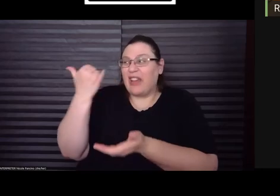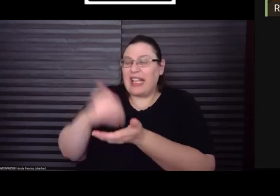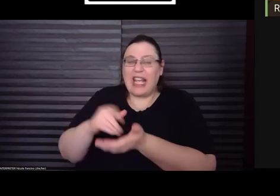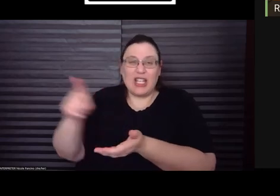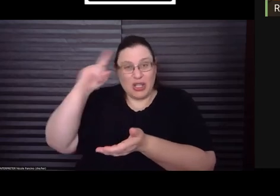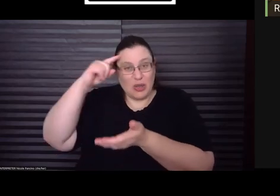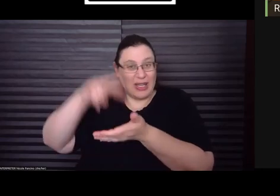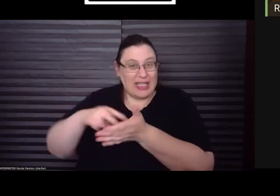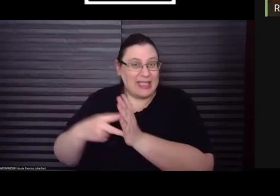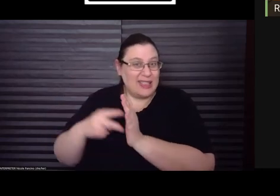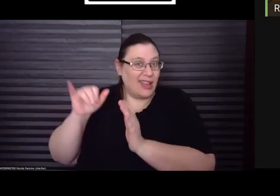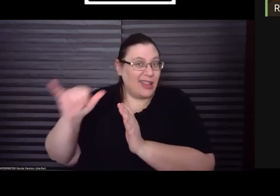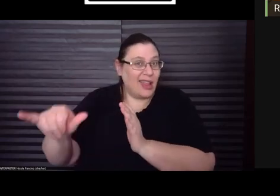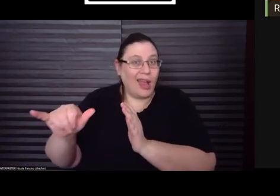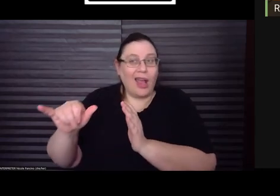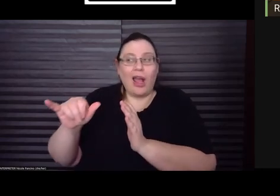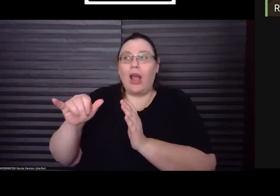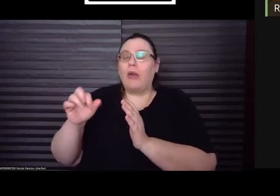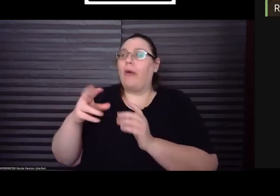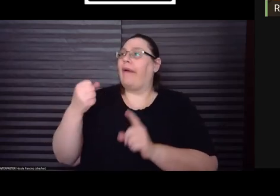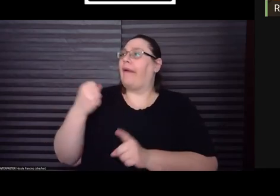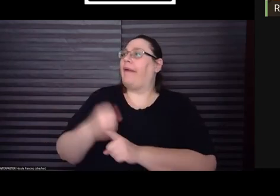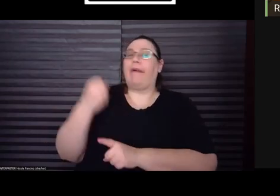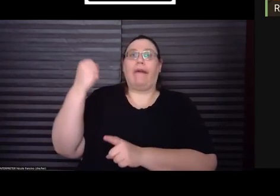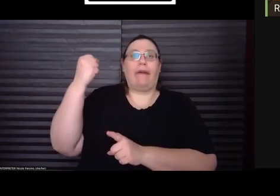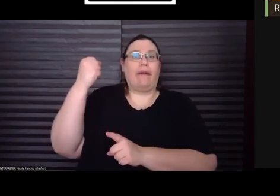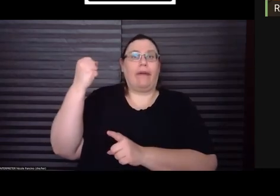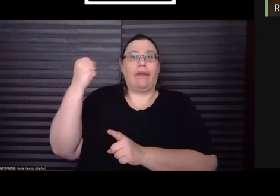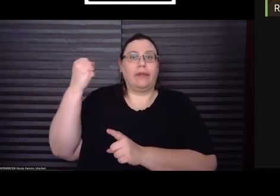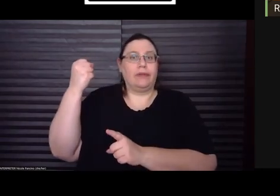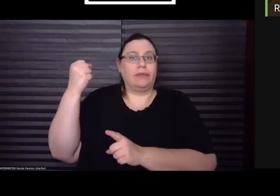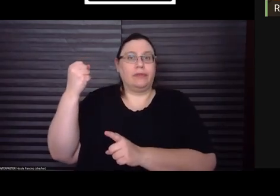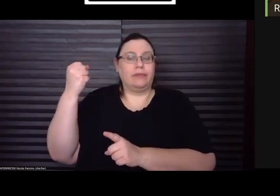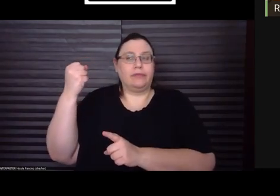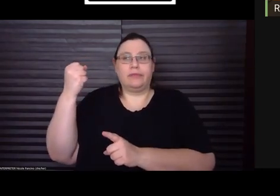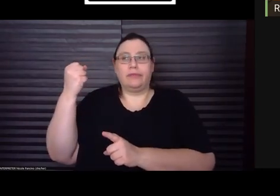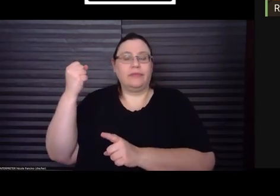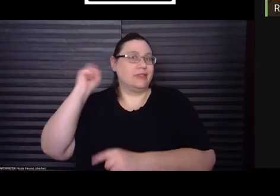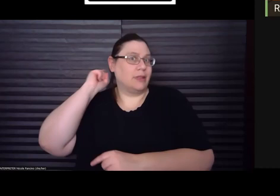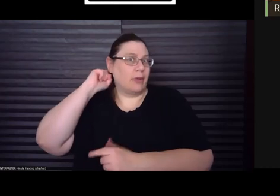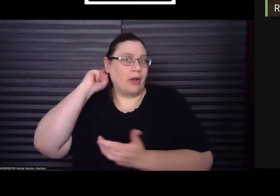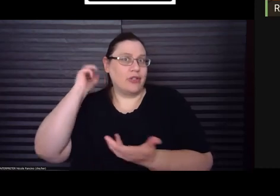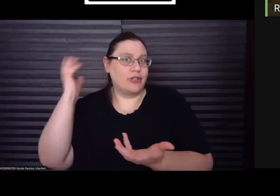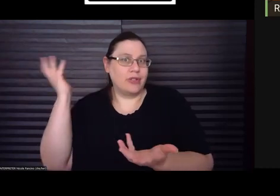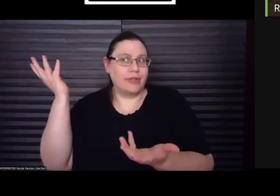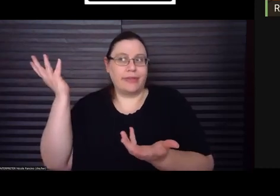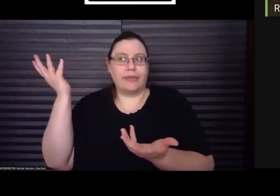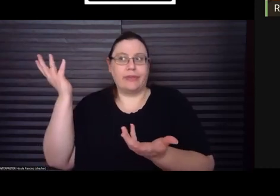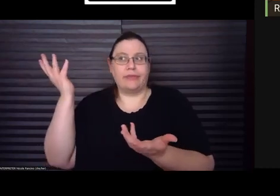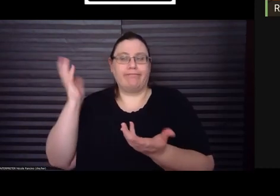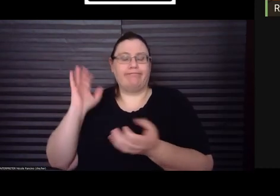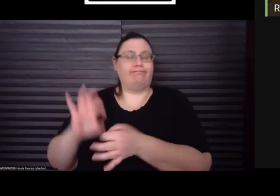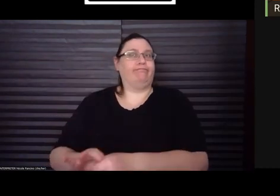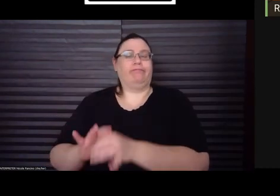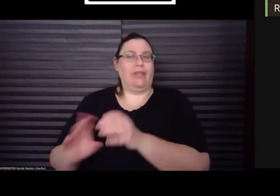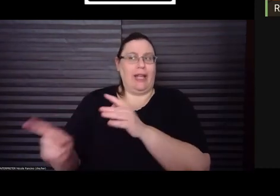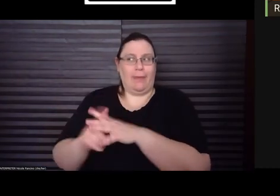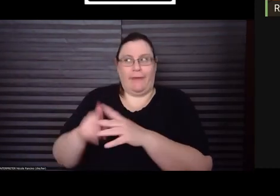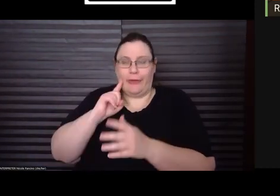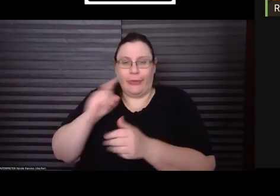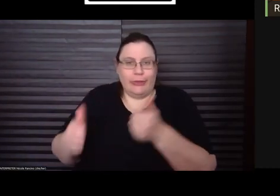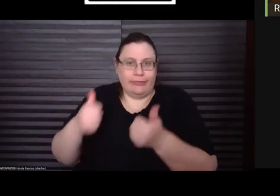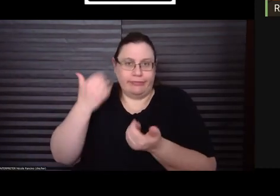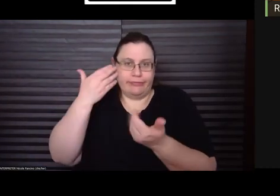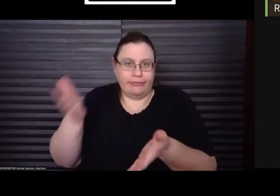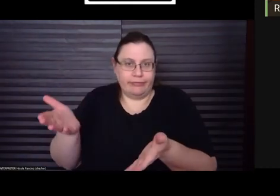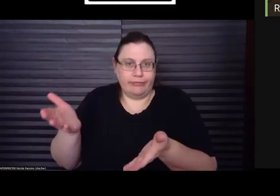again, like intentional or something like an incidental kind of subconscious resonance that